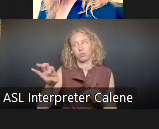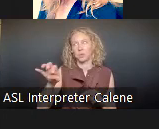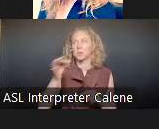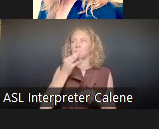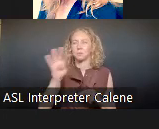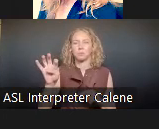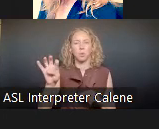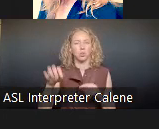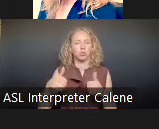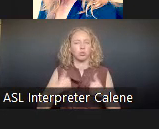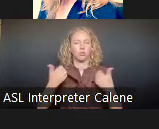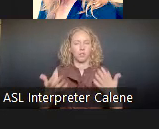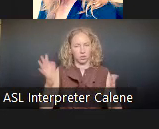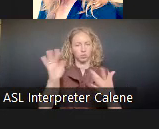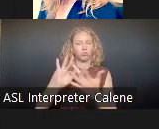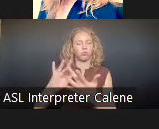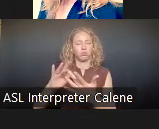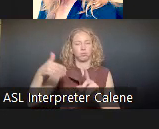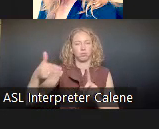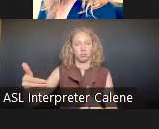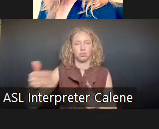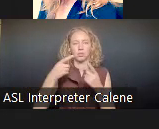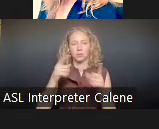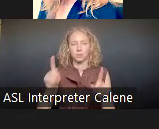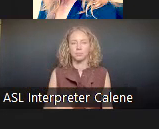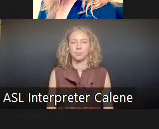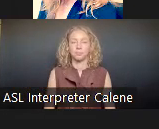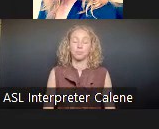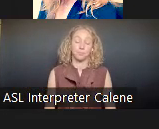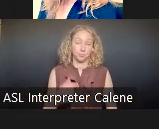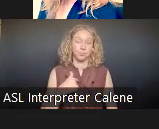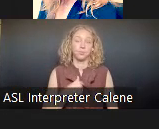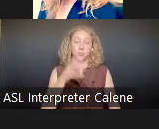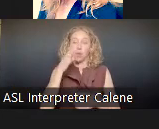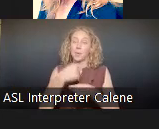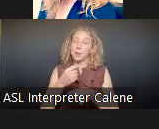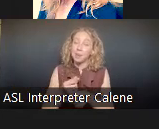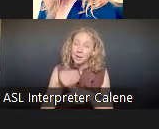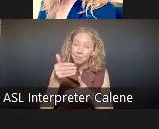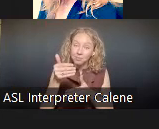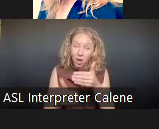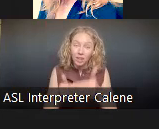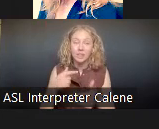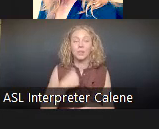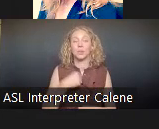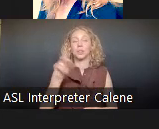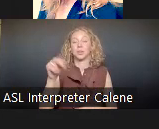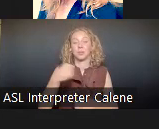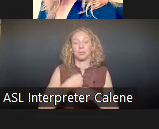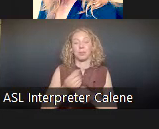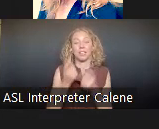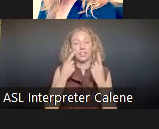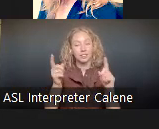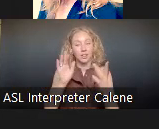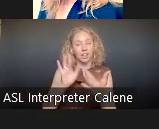400 survivors at this point. So we do make progress and we do make successful contact.